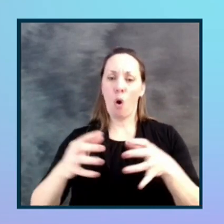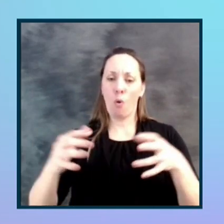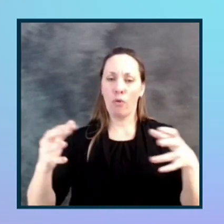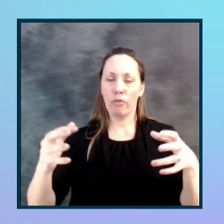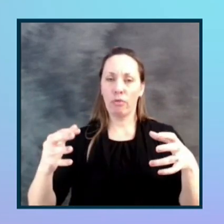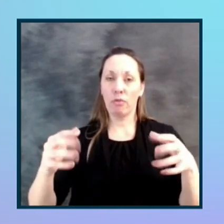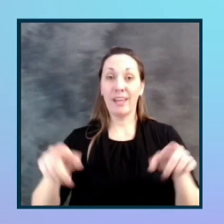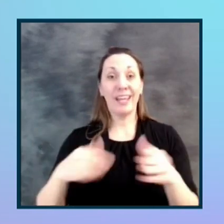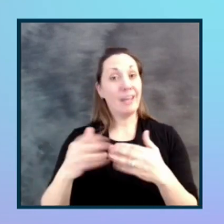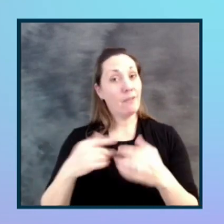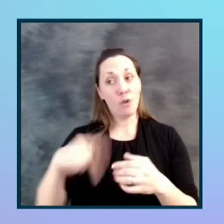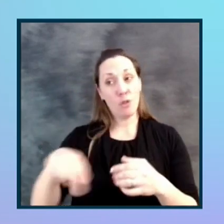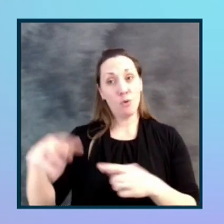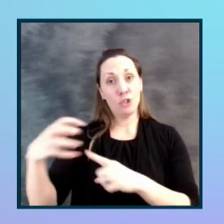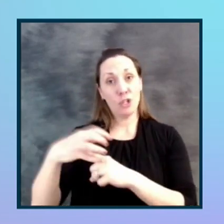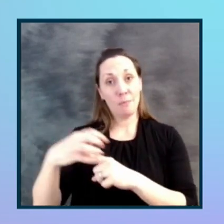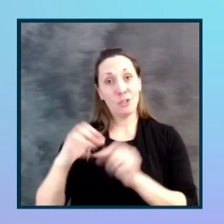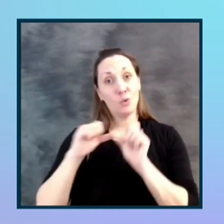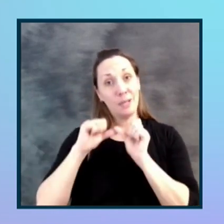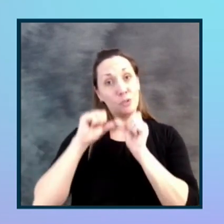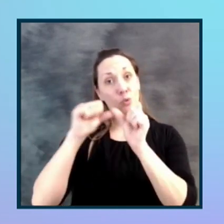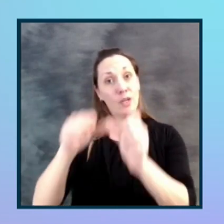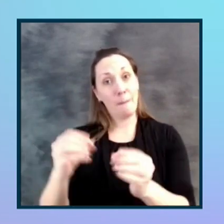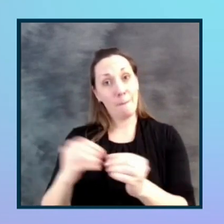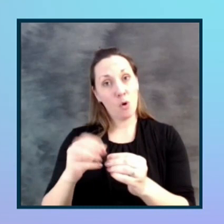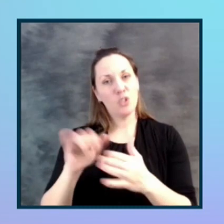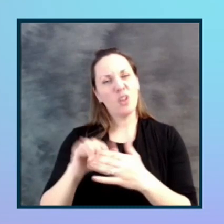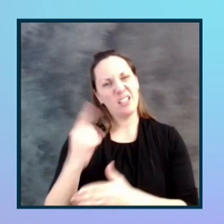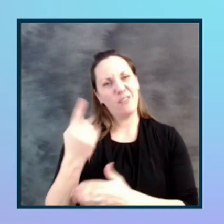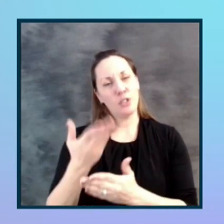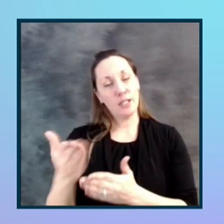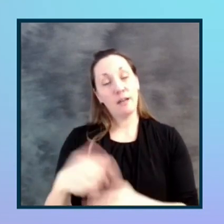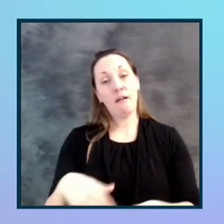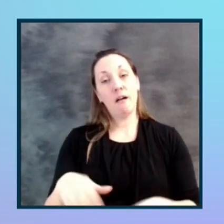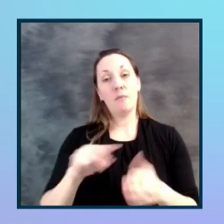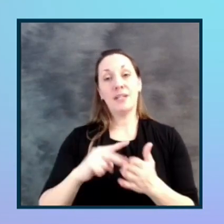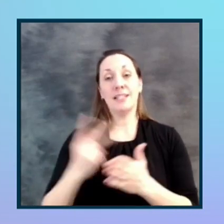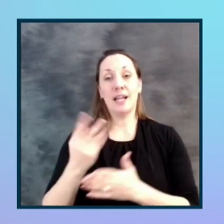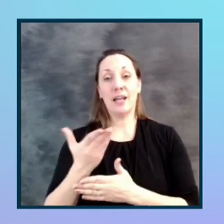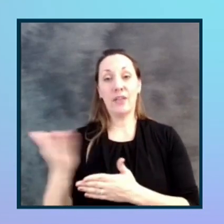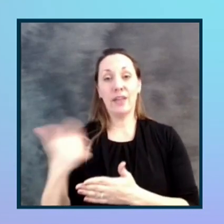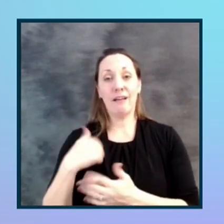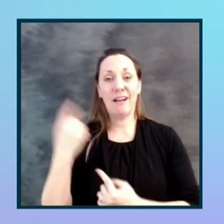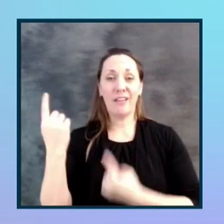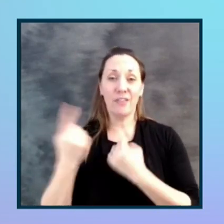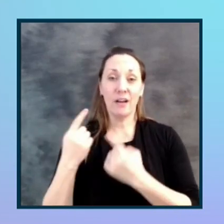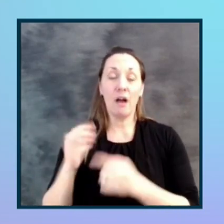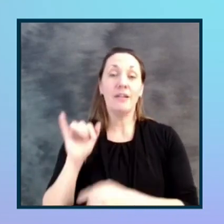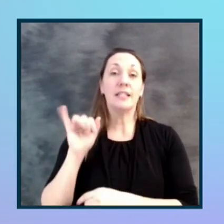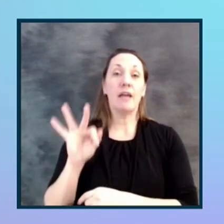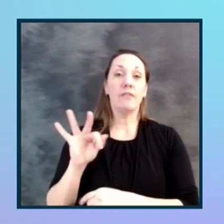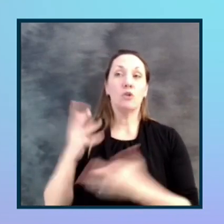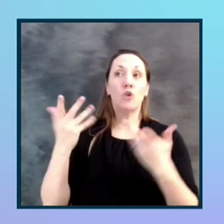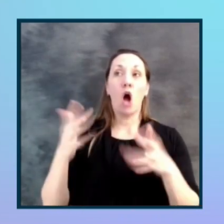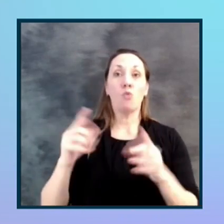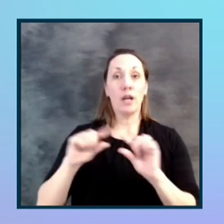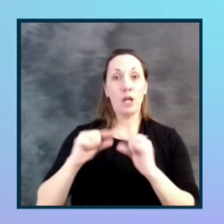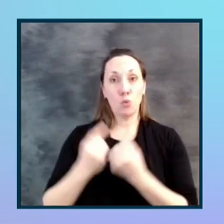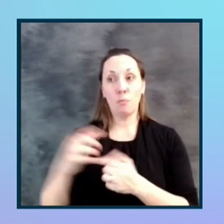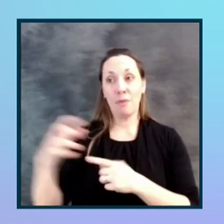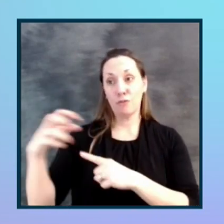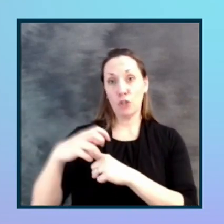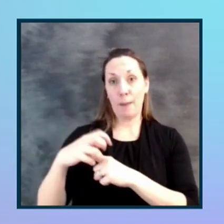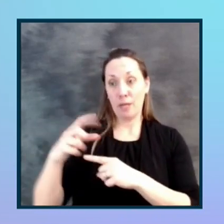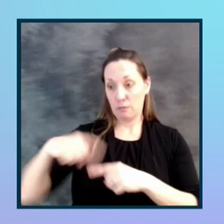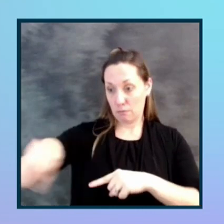keep doing this further. So that's the first thing. The second thing that I can think of is if there's already a group of champions who've